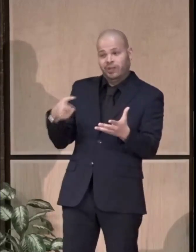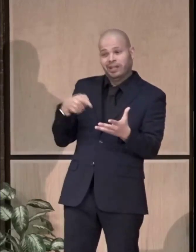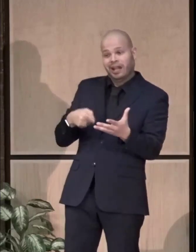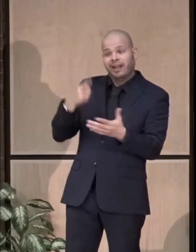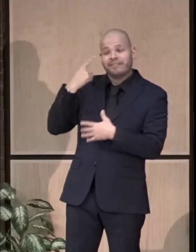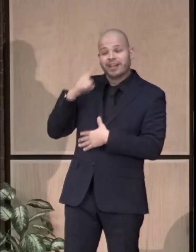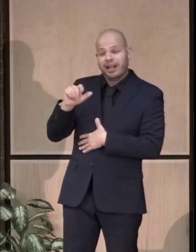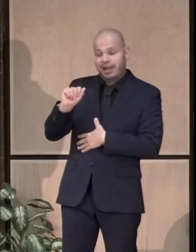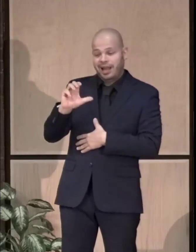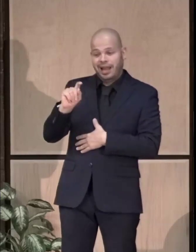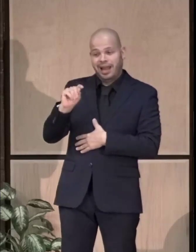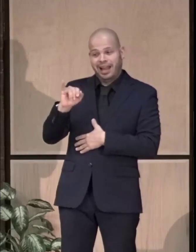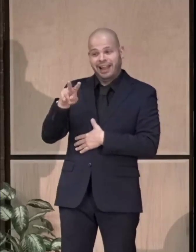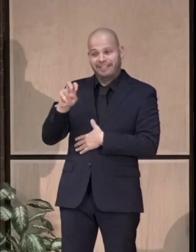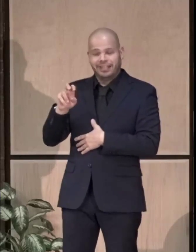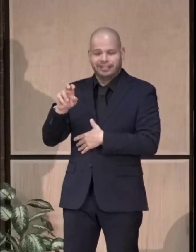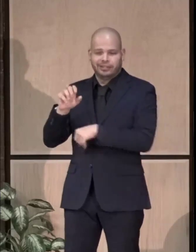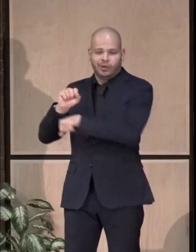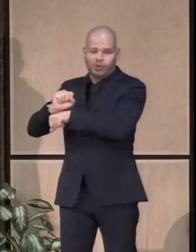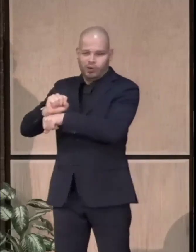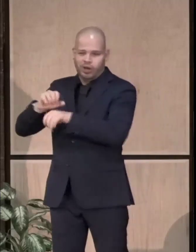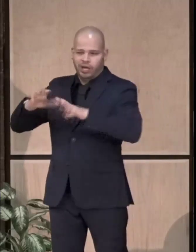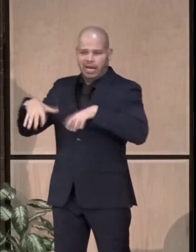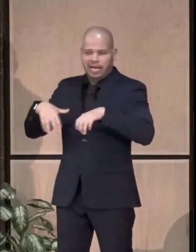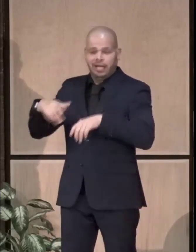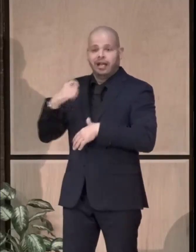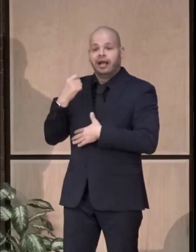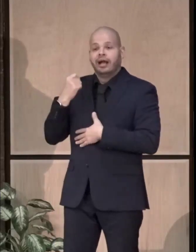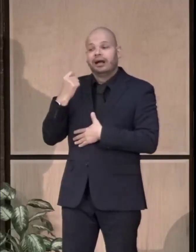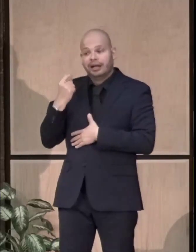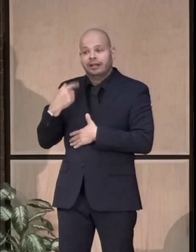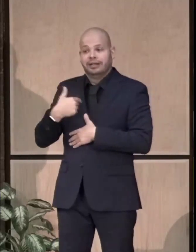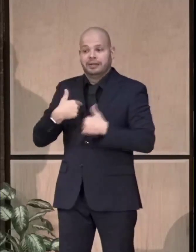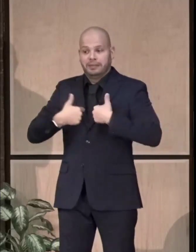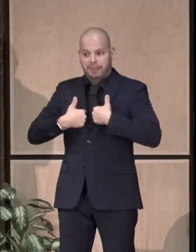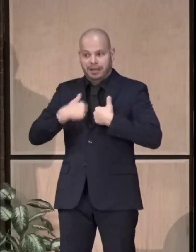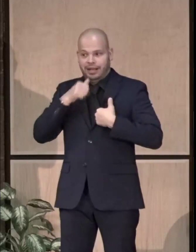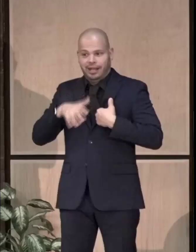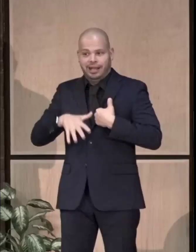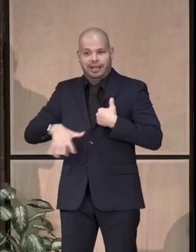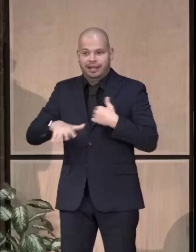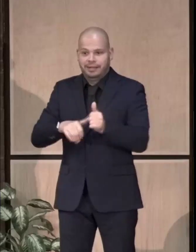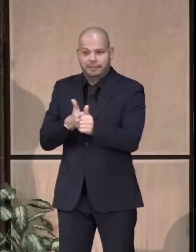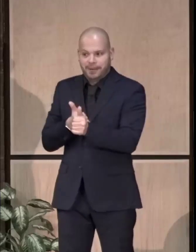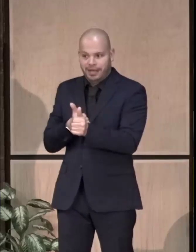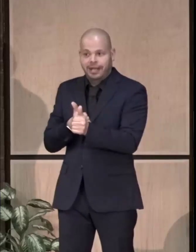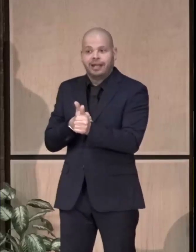an active duty status. But as a Army Reservist, I